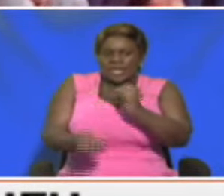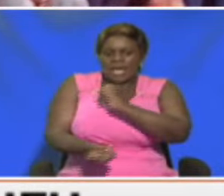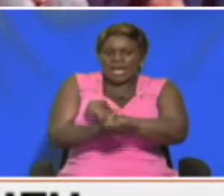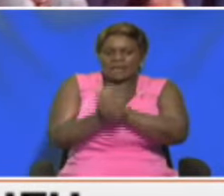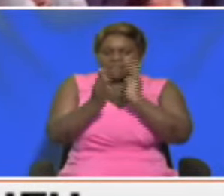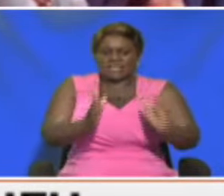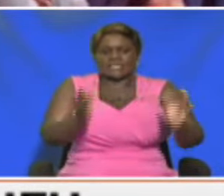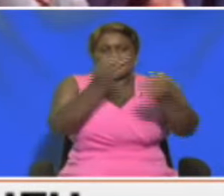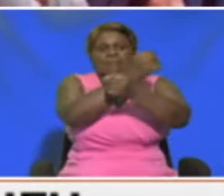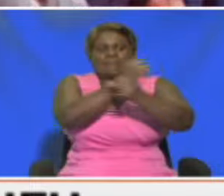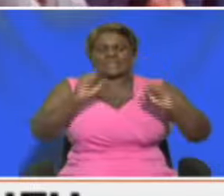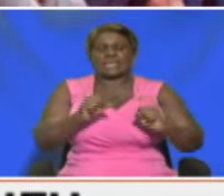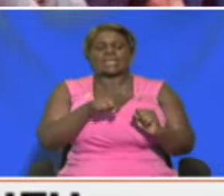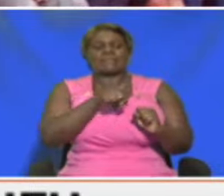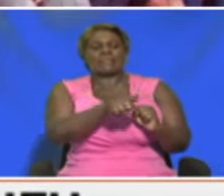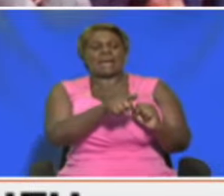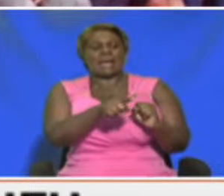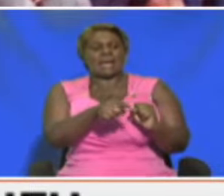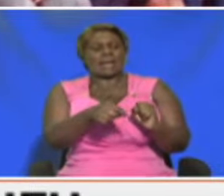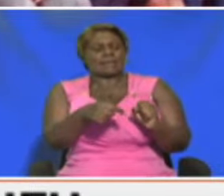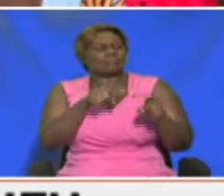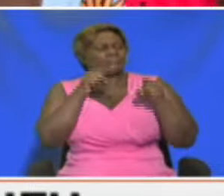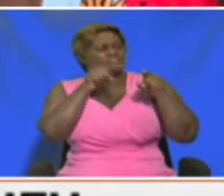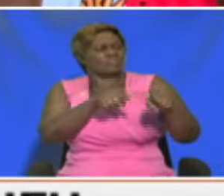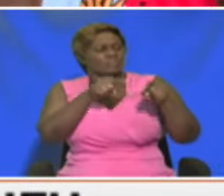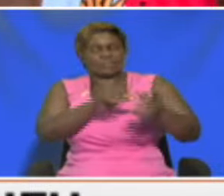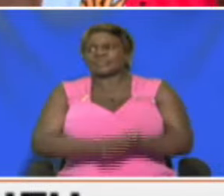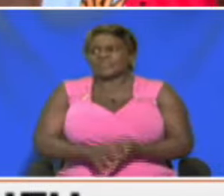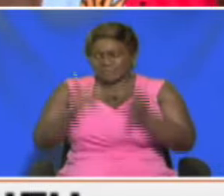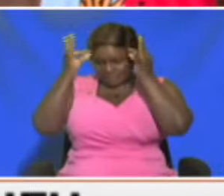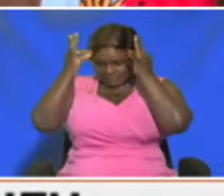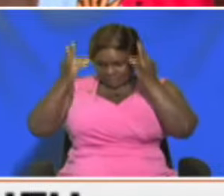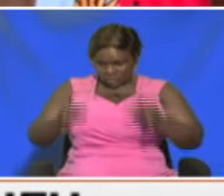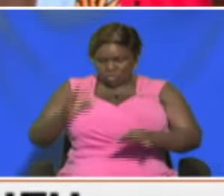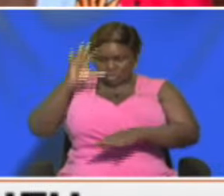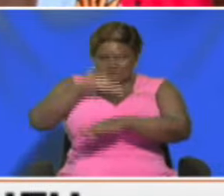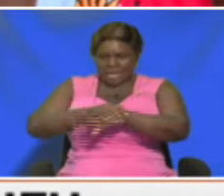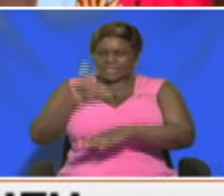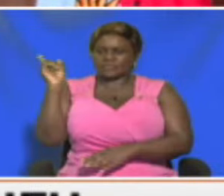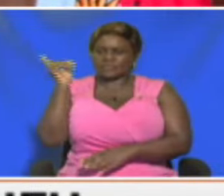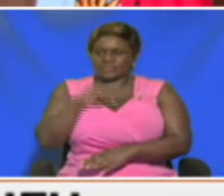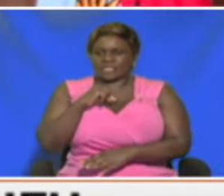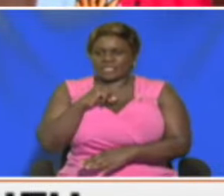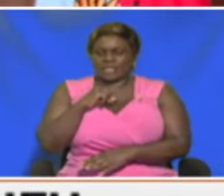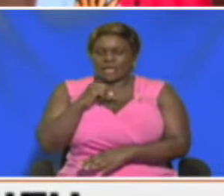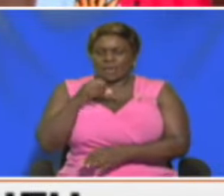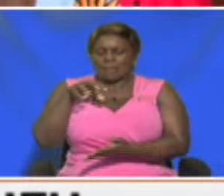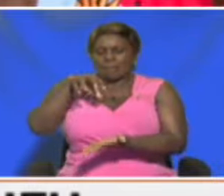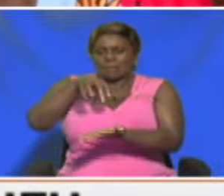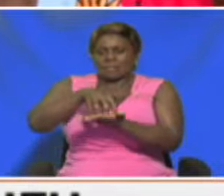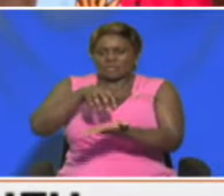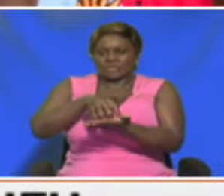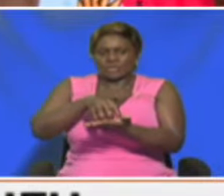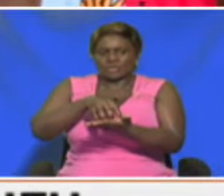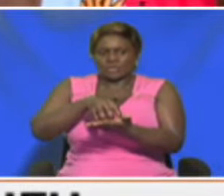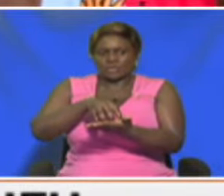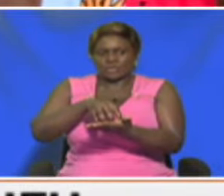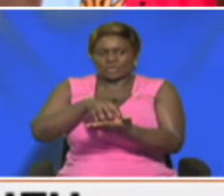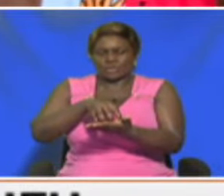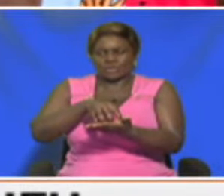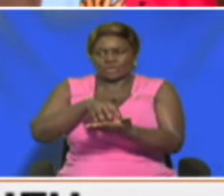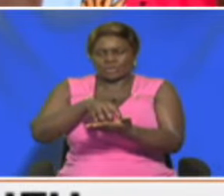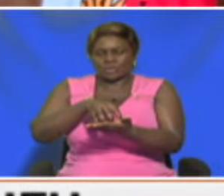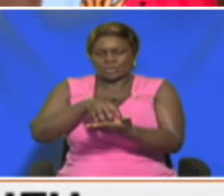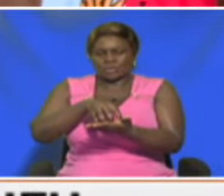rais ambao wamejipata kwenye hasira za Wakenya. The decision to fill the position of cabinet